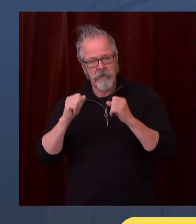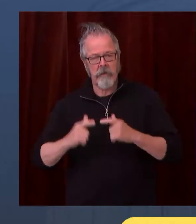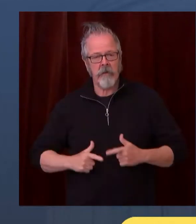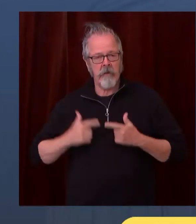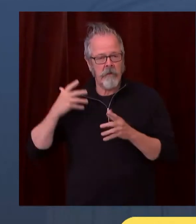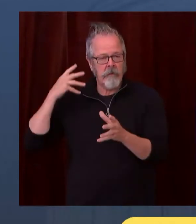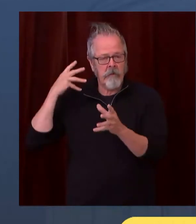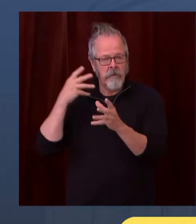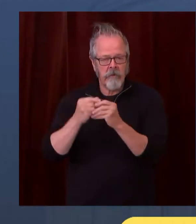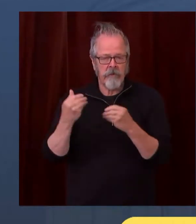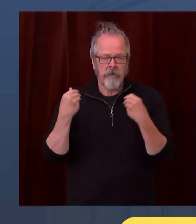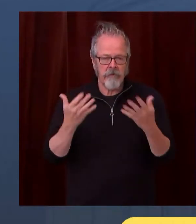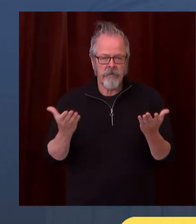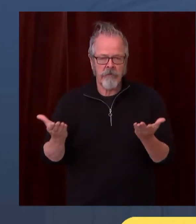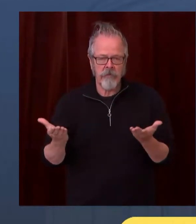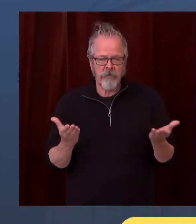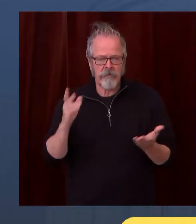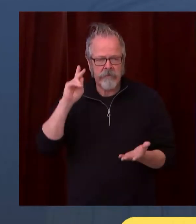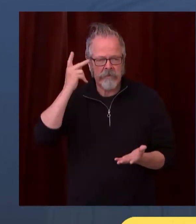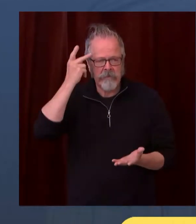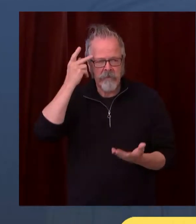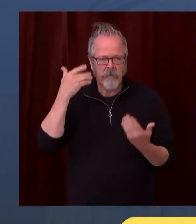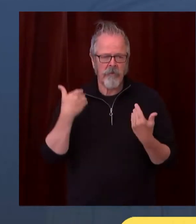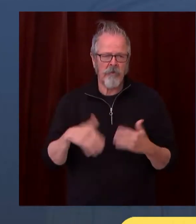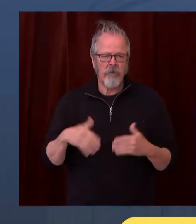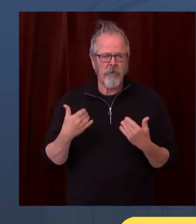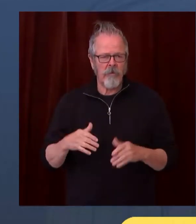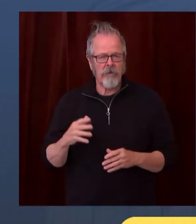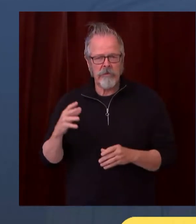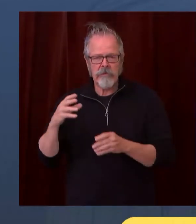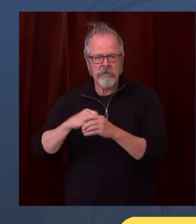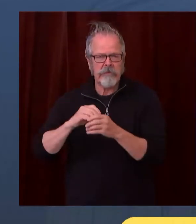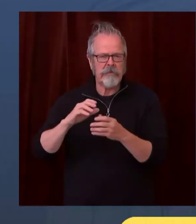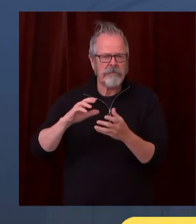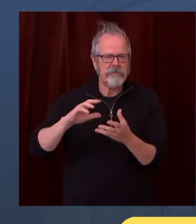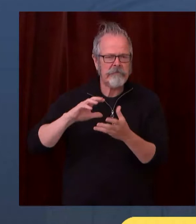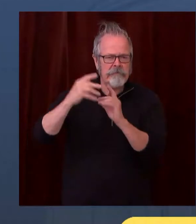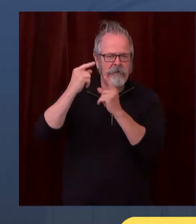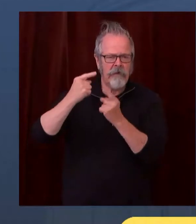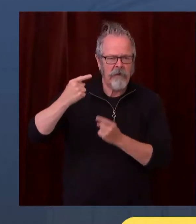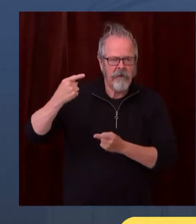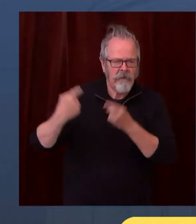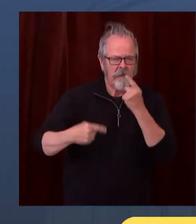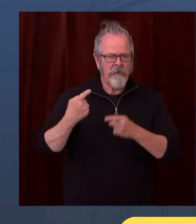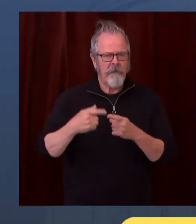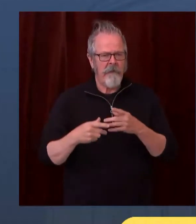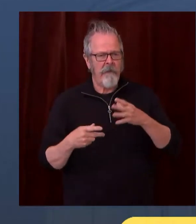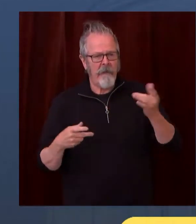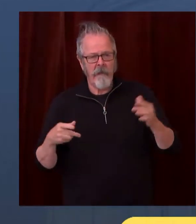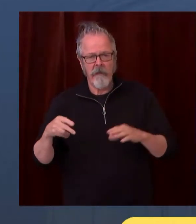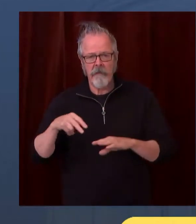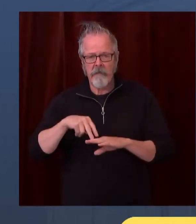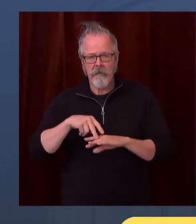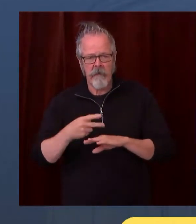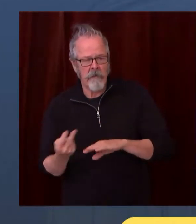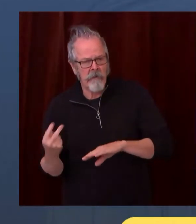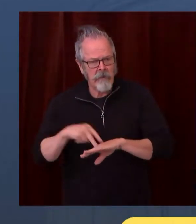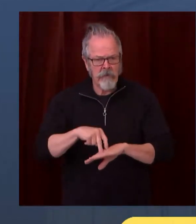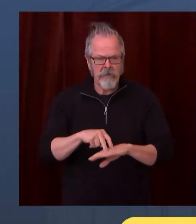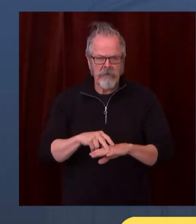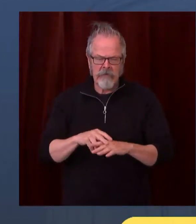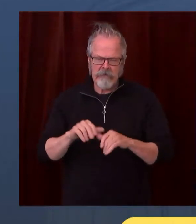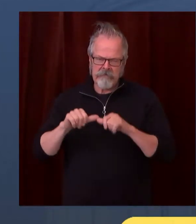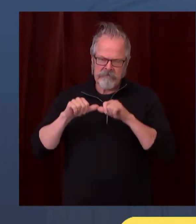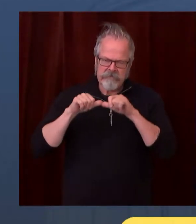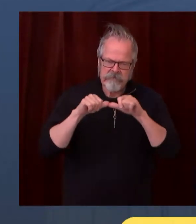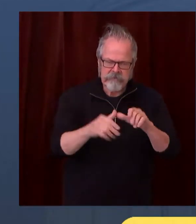comebacks and independence and courage. It was really an amazing public service career, and there are many things he touched in